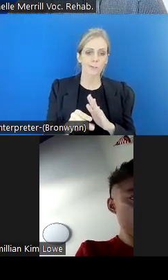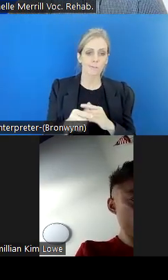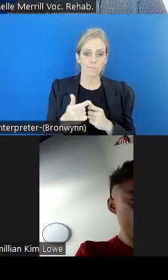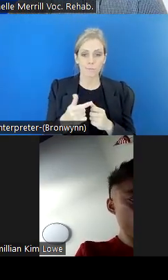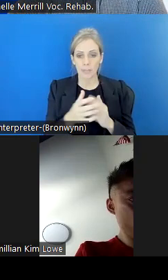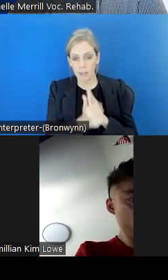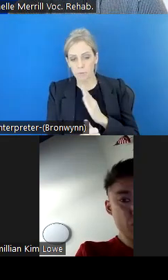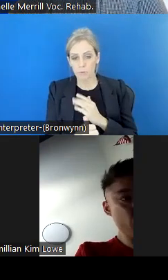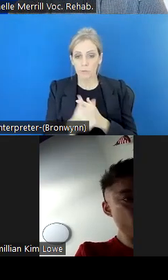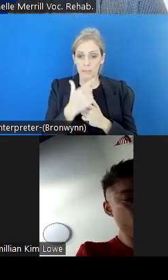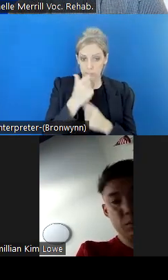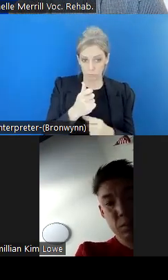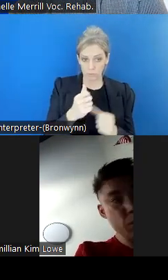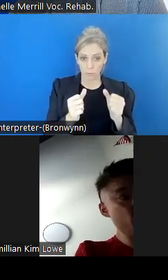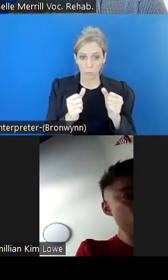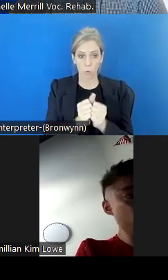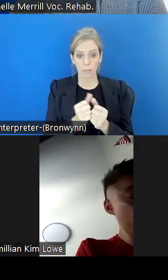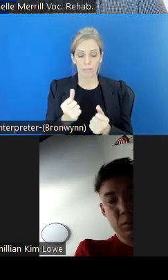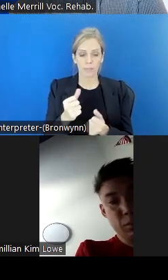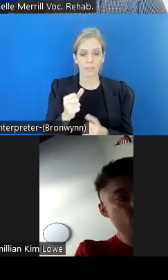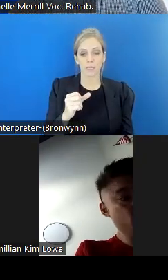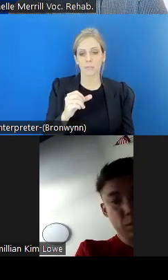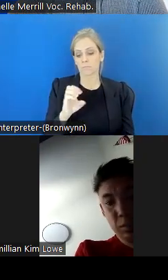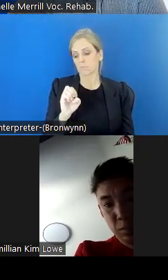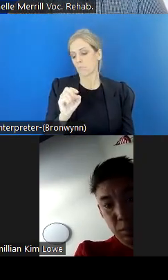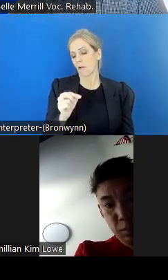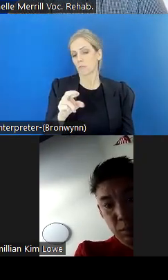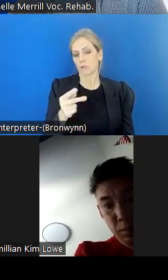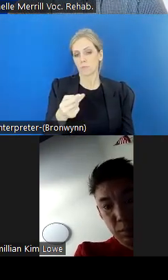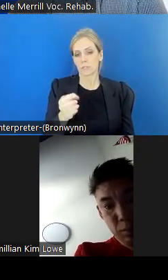with the BEN program. And they are typically